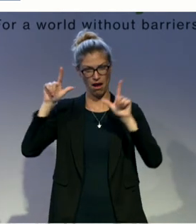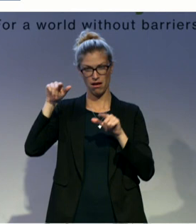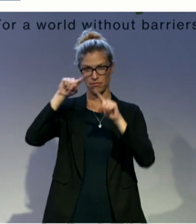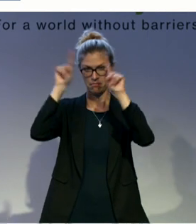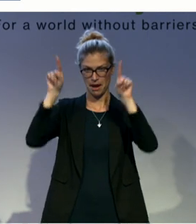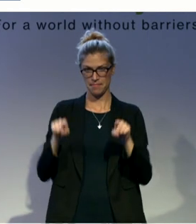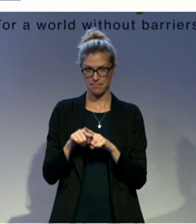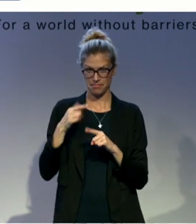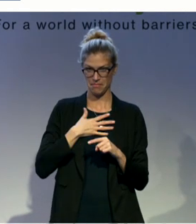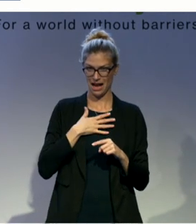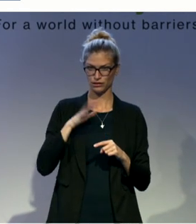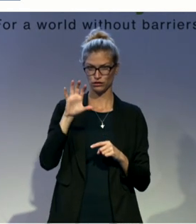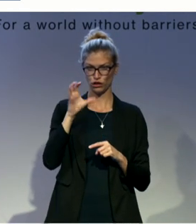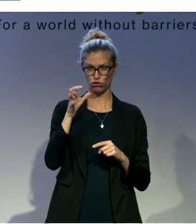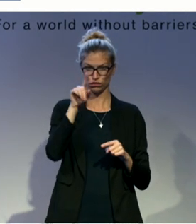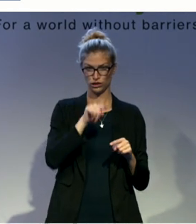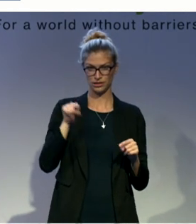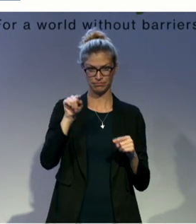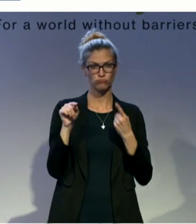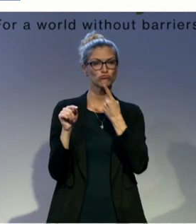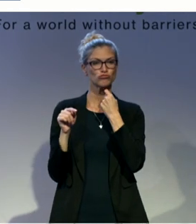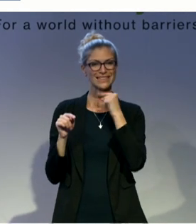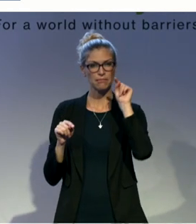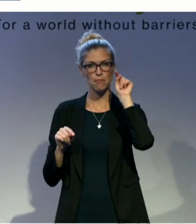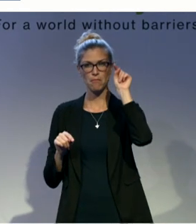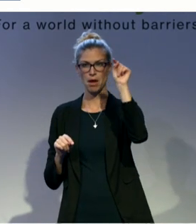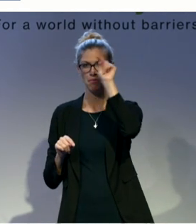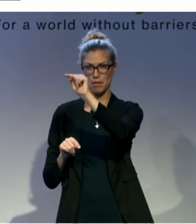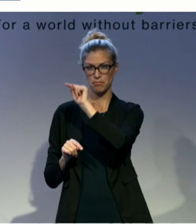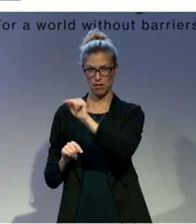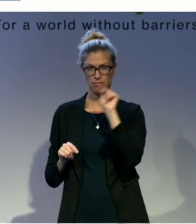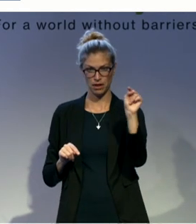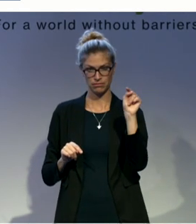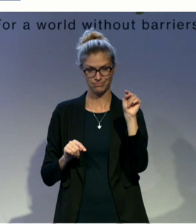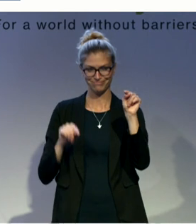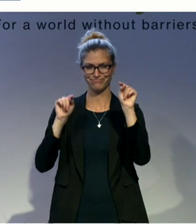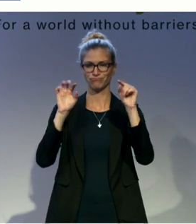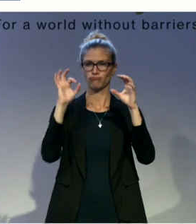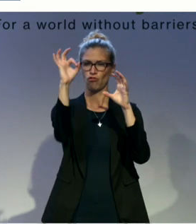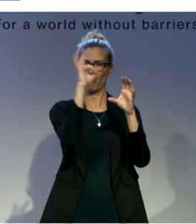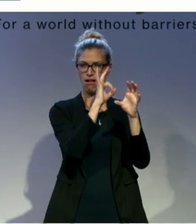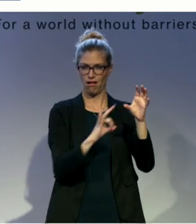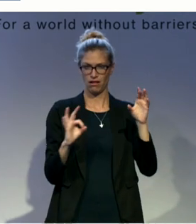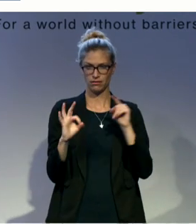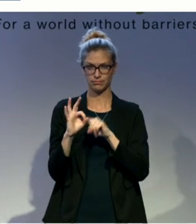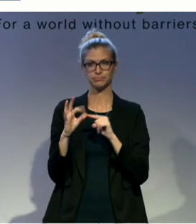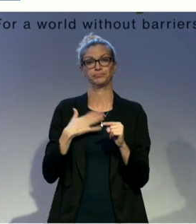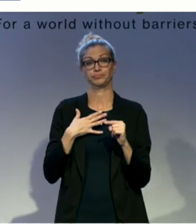And the red spots you can see are local communities where SUMERO has established and